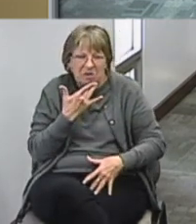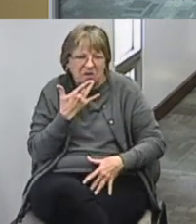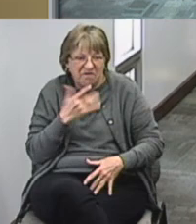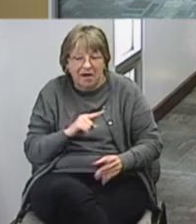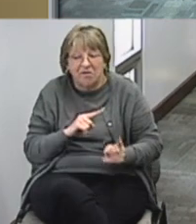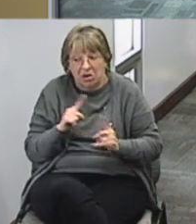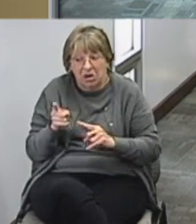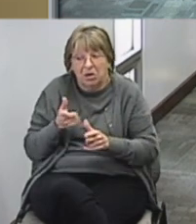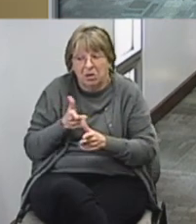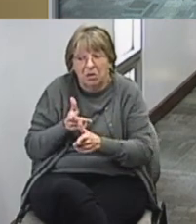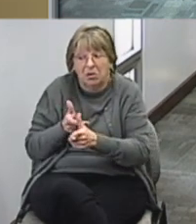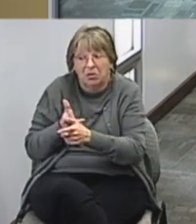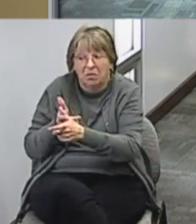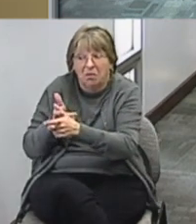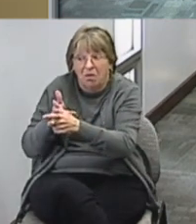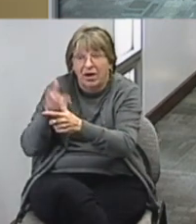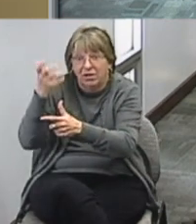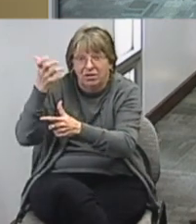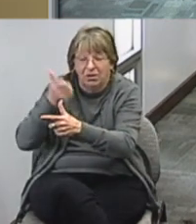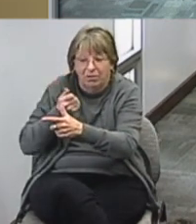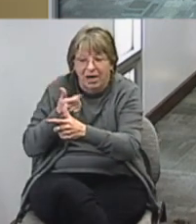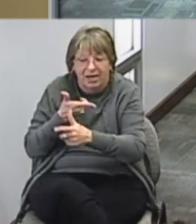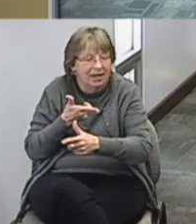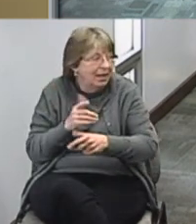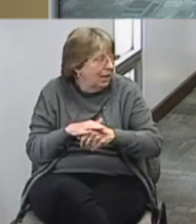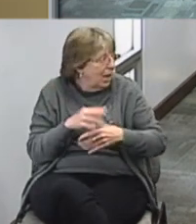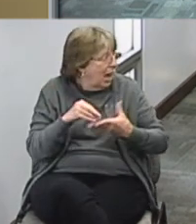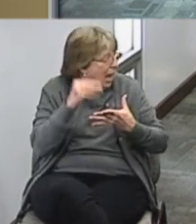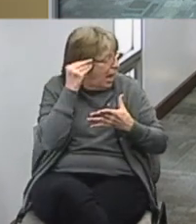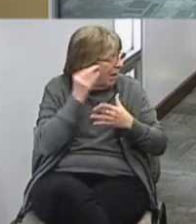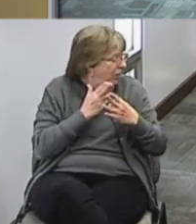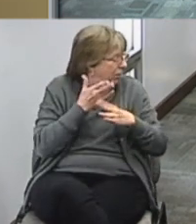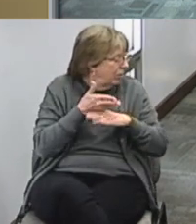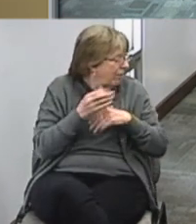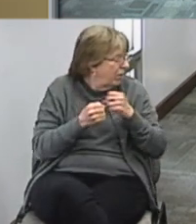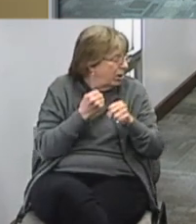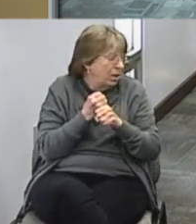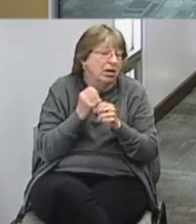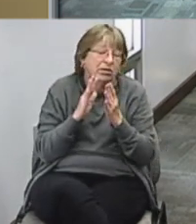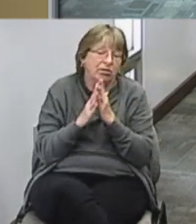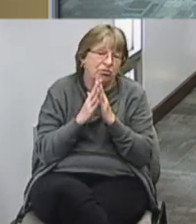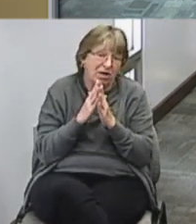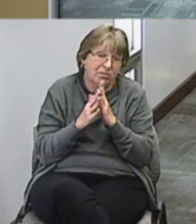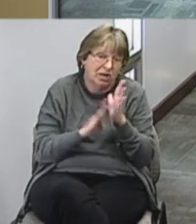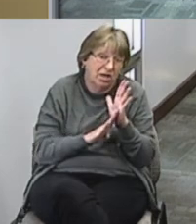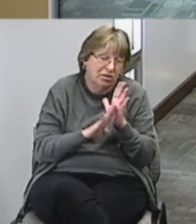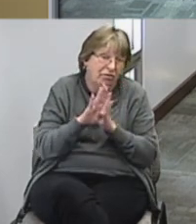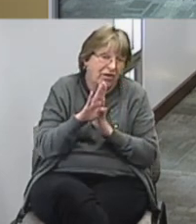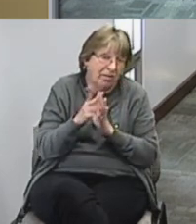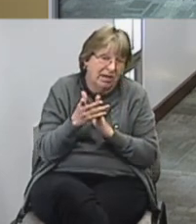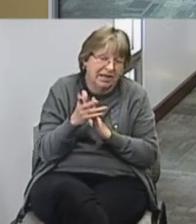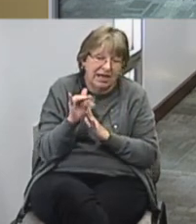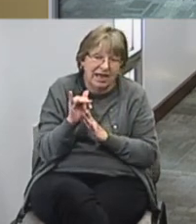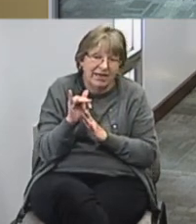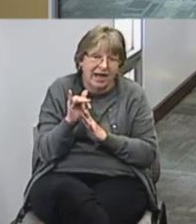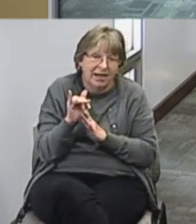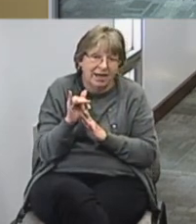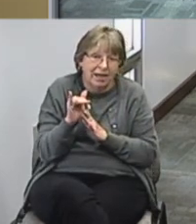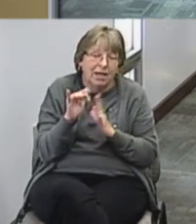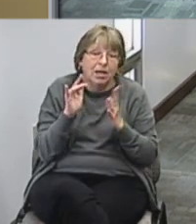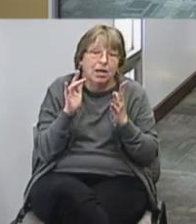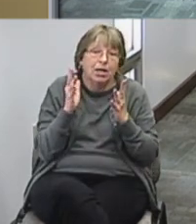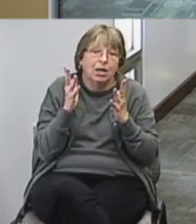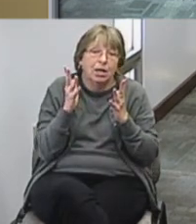this. Yeah. Well, as I've learned over the years in terms of transportation developments, that one of the key components